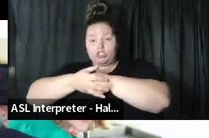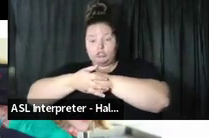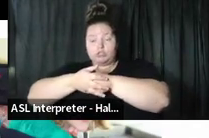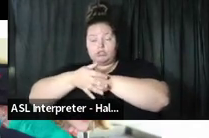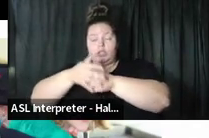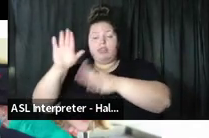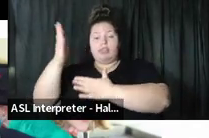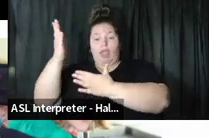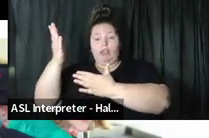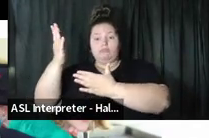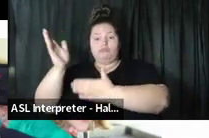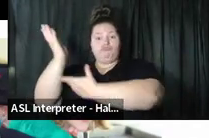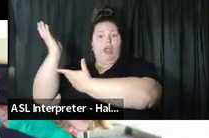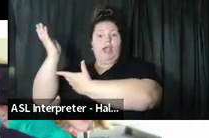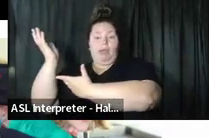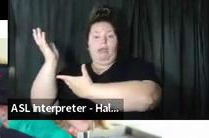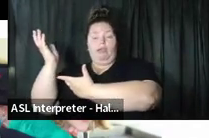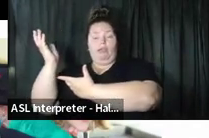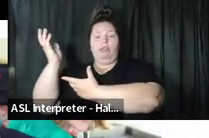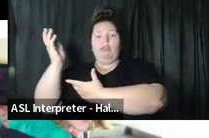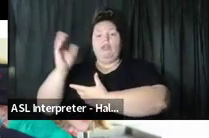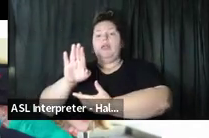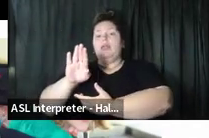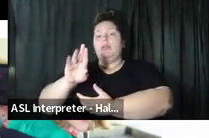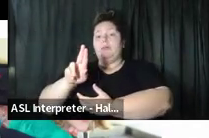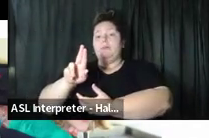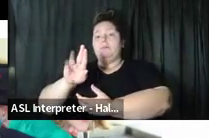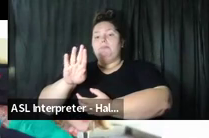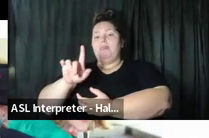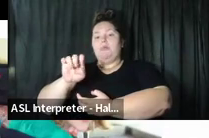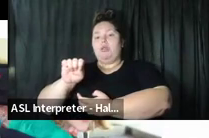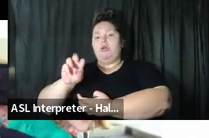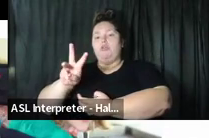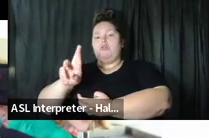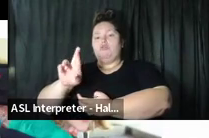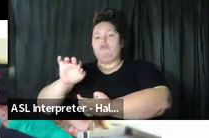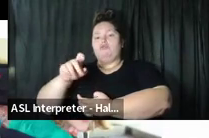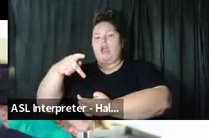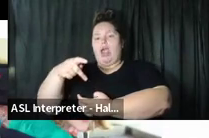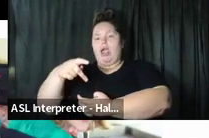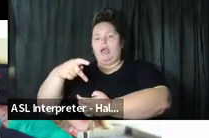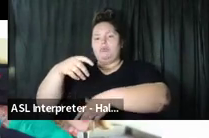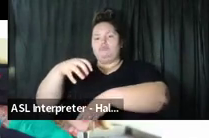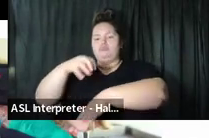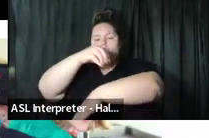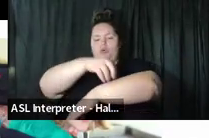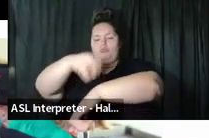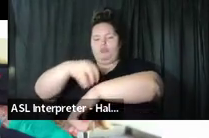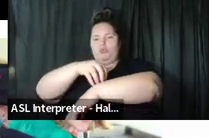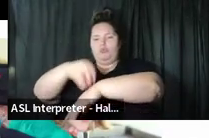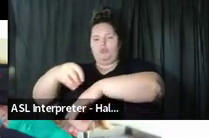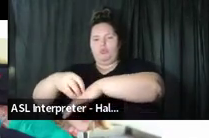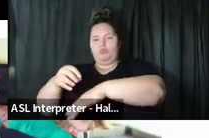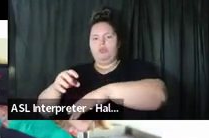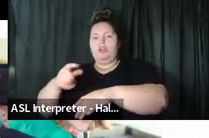equipment in bubble wrap, which is what I did several years ago going to DC. So you can see that I've covered like my switches and